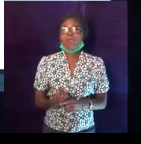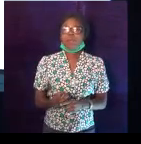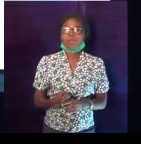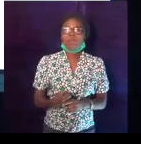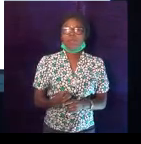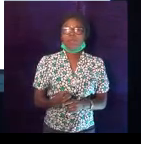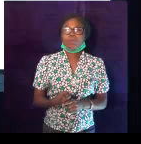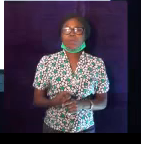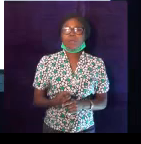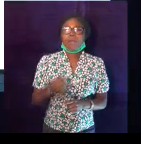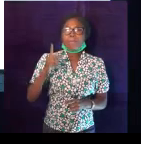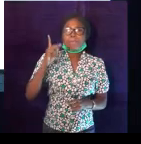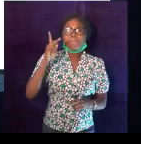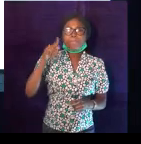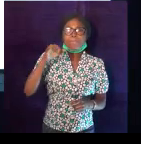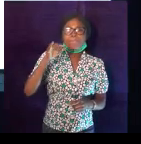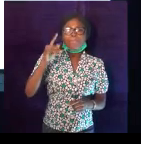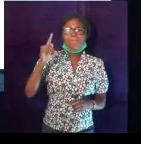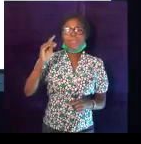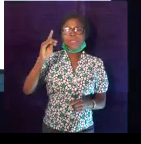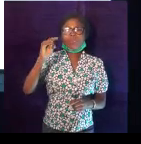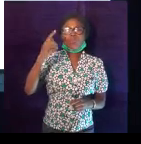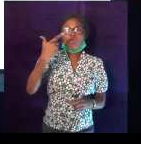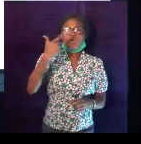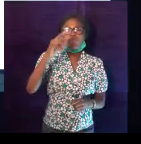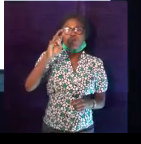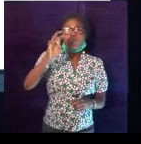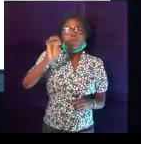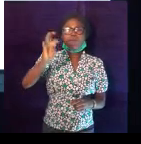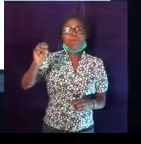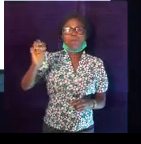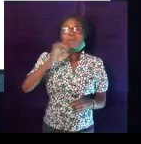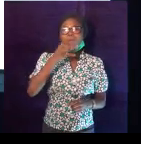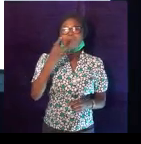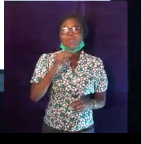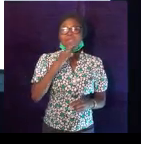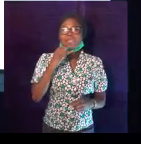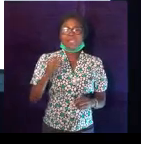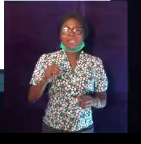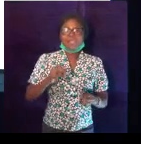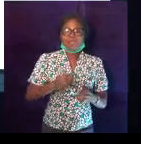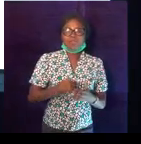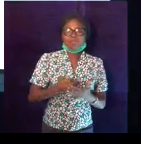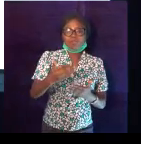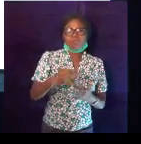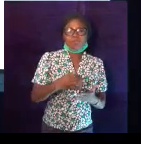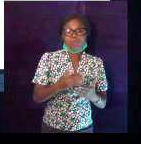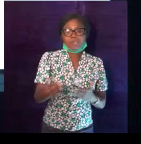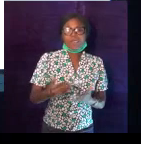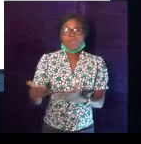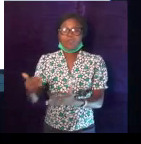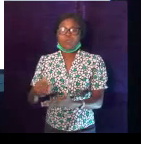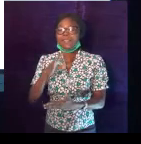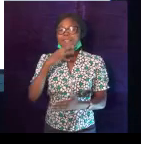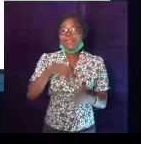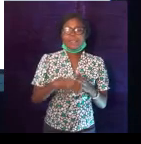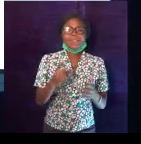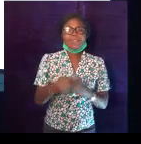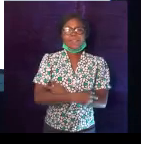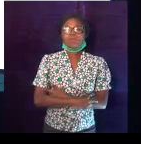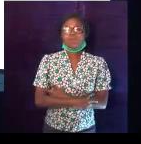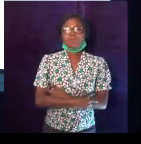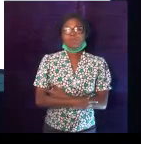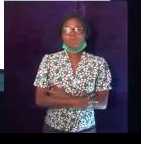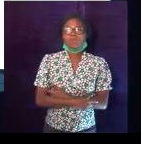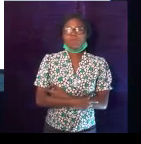another one with pictograms. Here, this data represents the number of toys that are sold in a day.